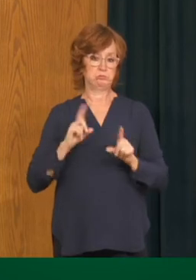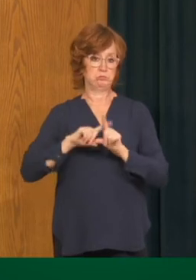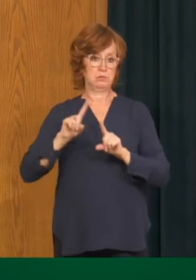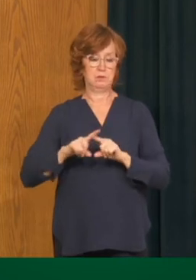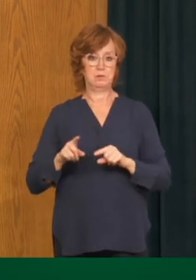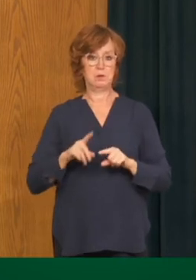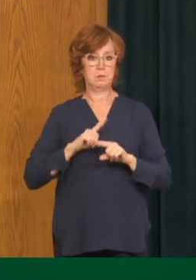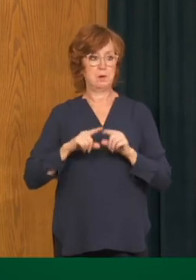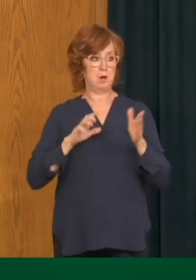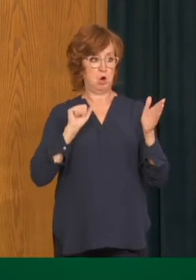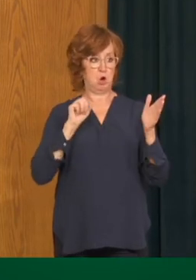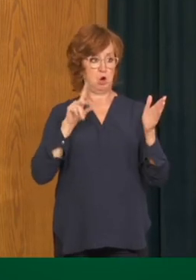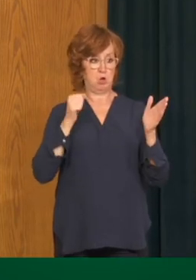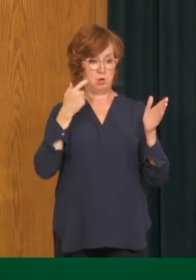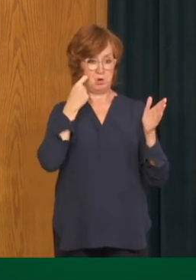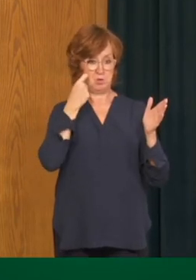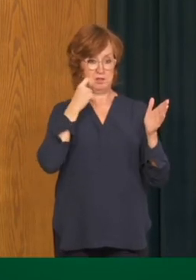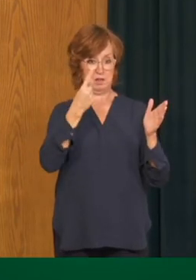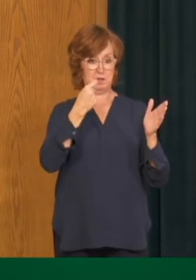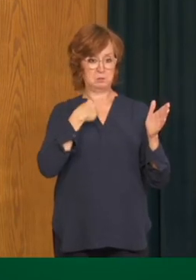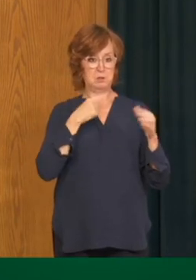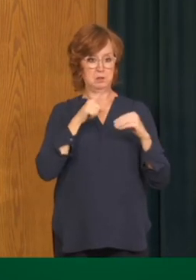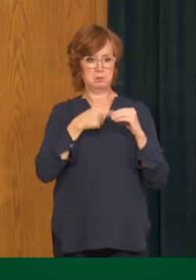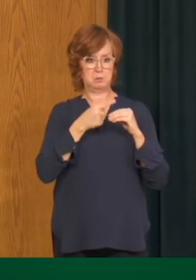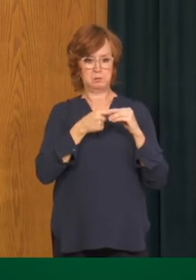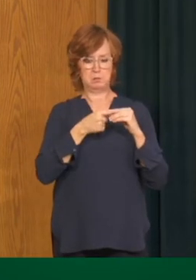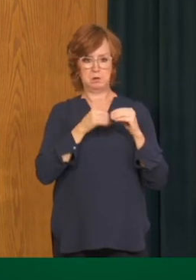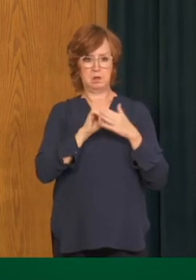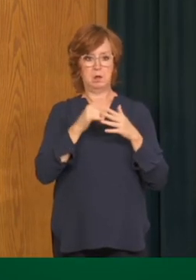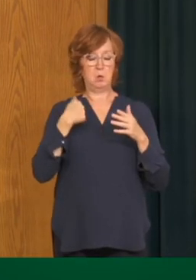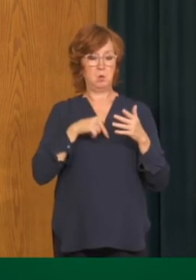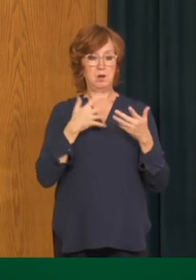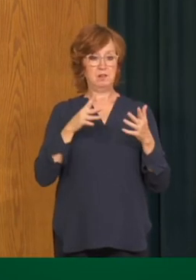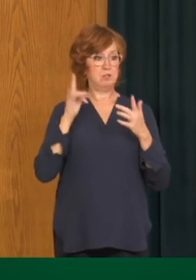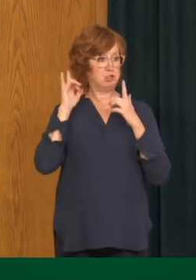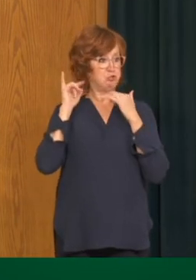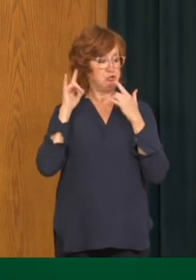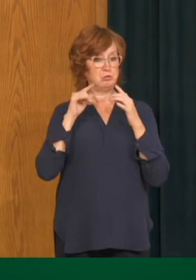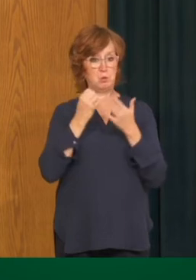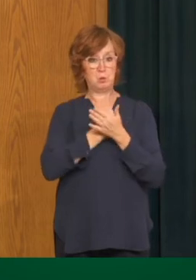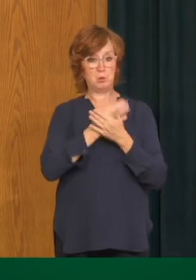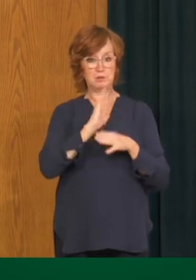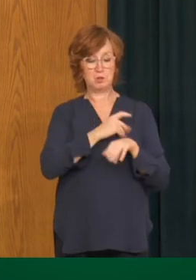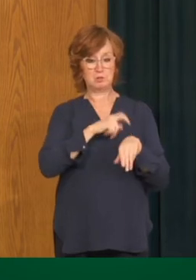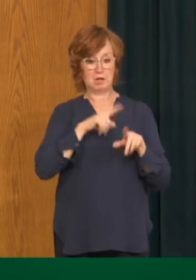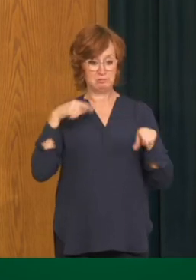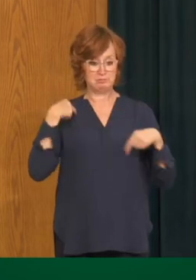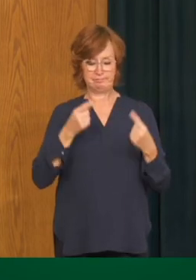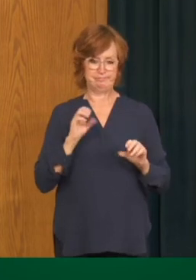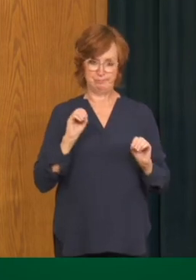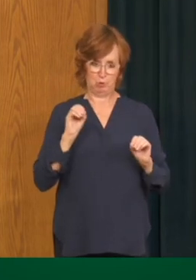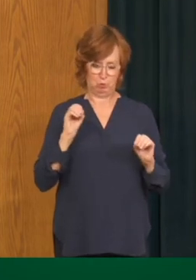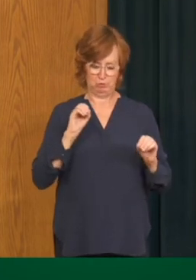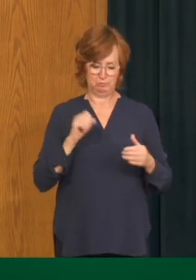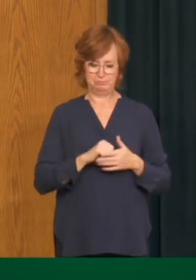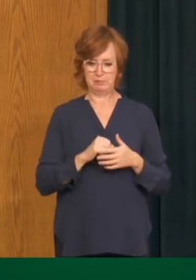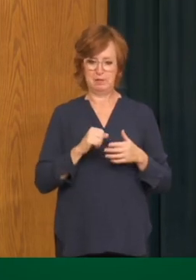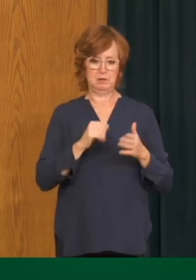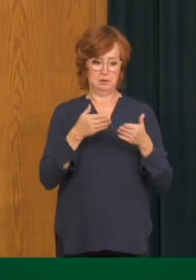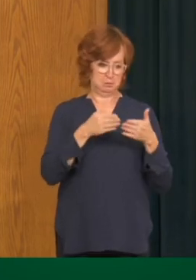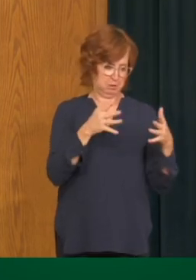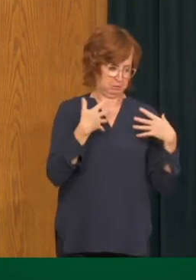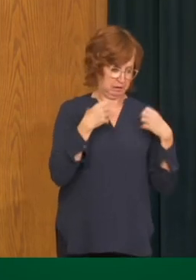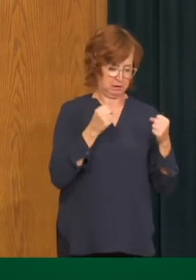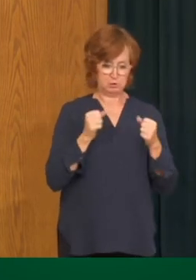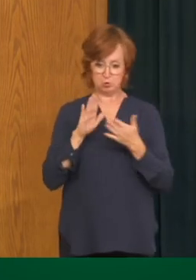Arthur's question from earlier as well, as there has been no wasted time here. The school divisions have been working very hard with public health and doing